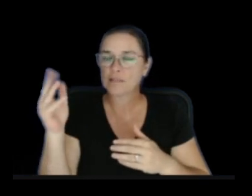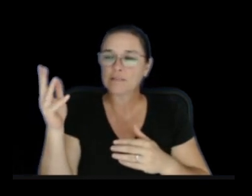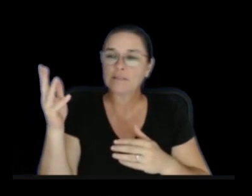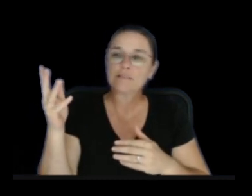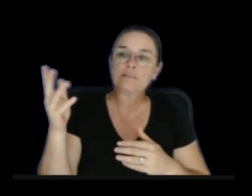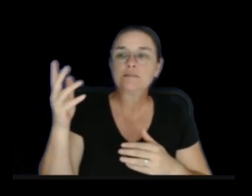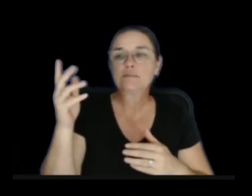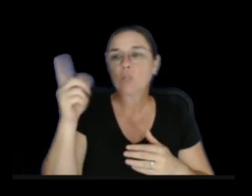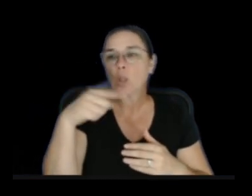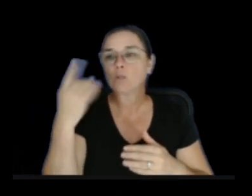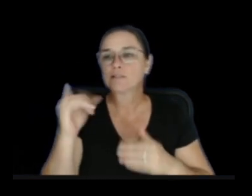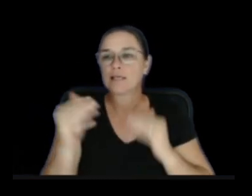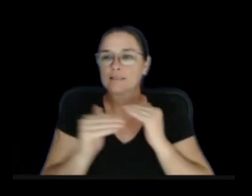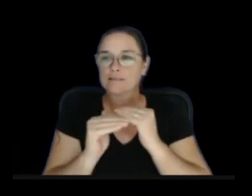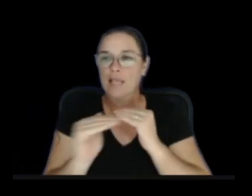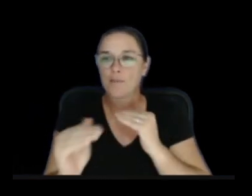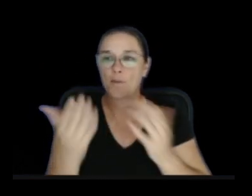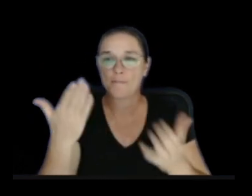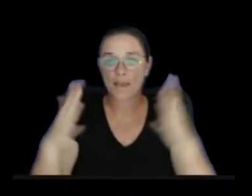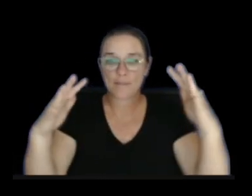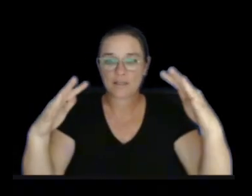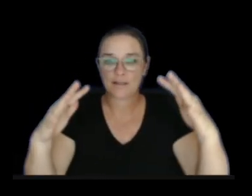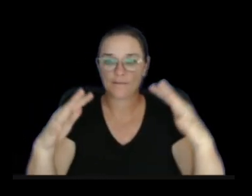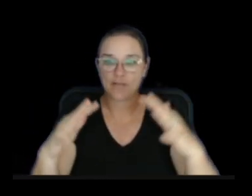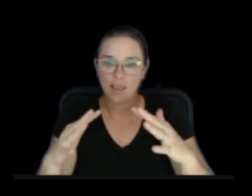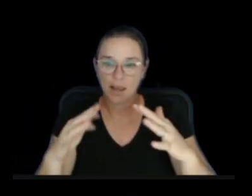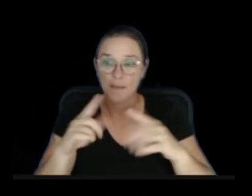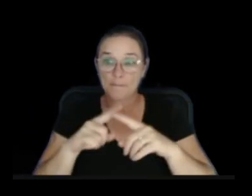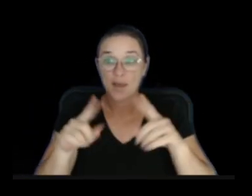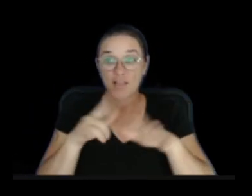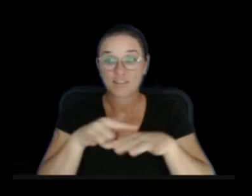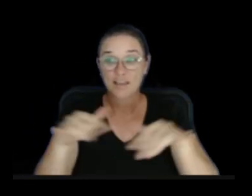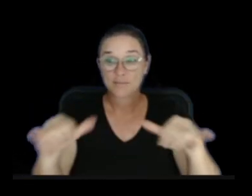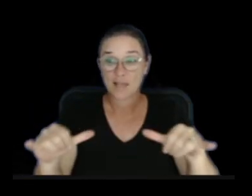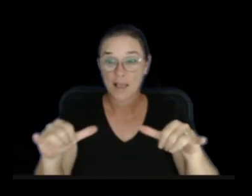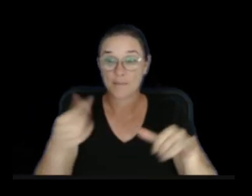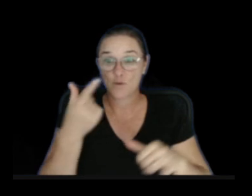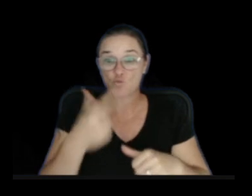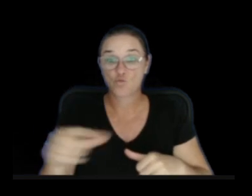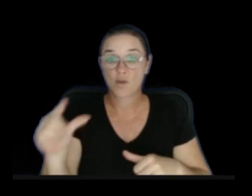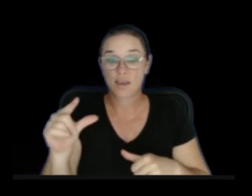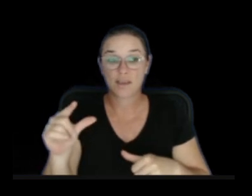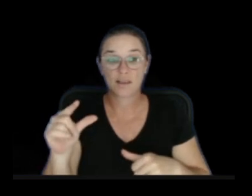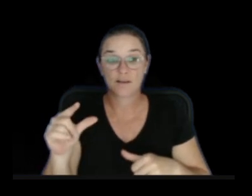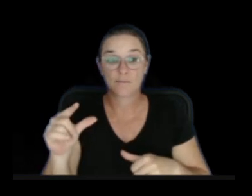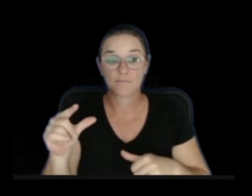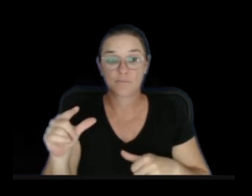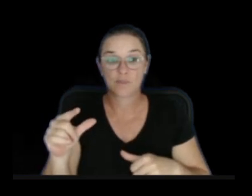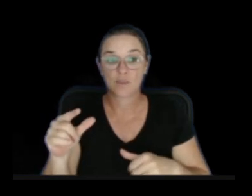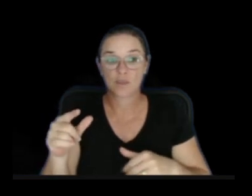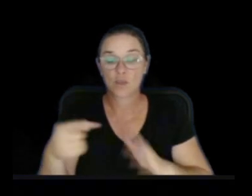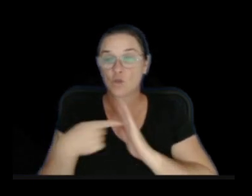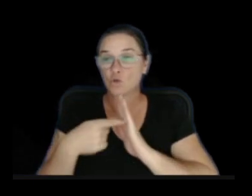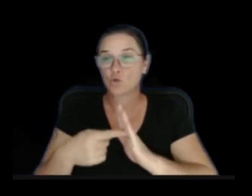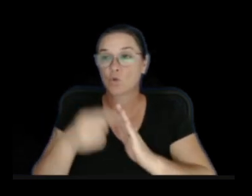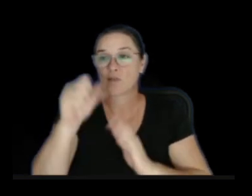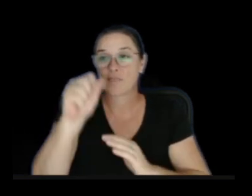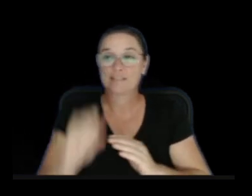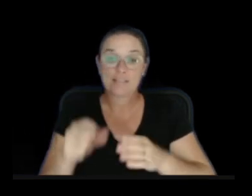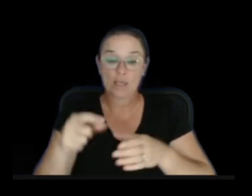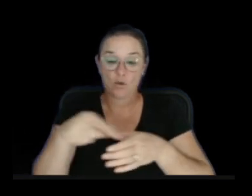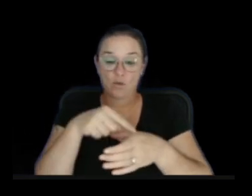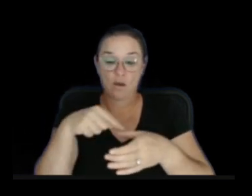day, while at the same time, the green line that suggests the South Caldera